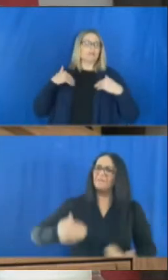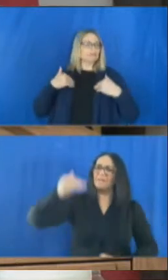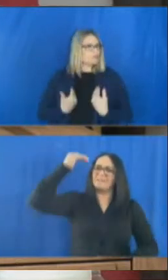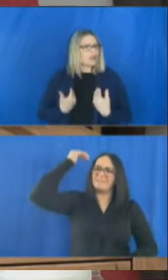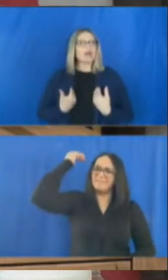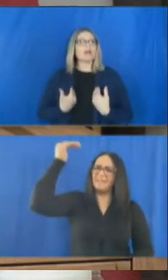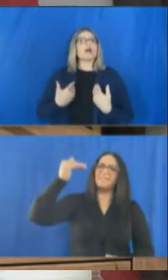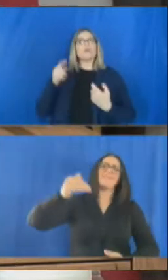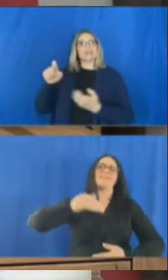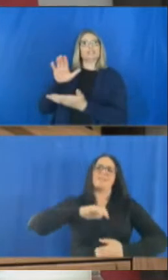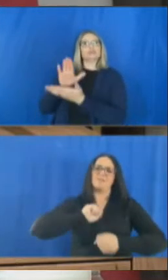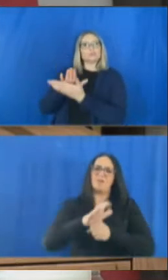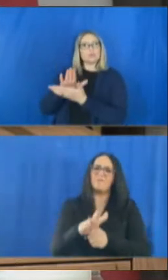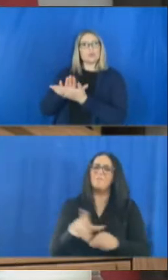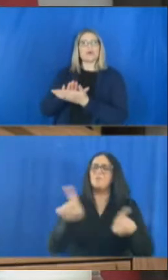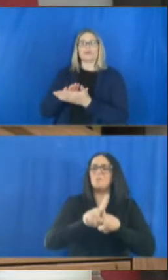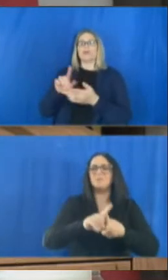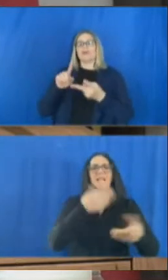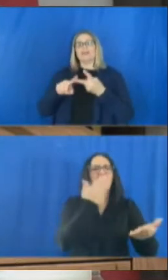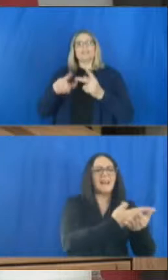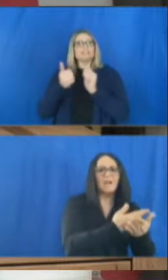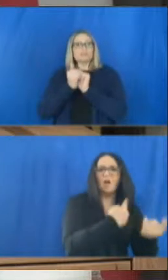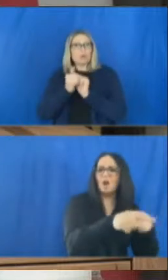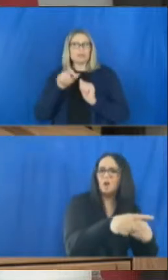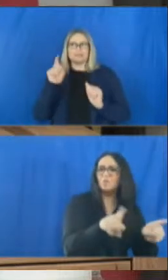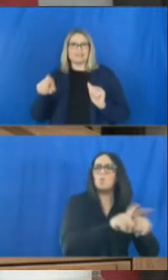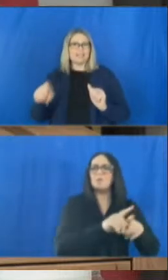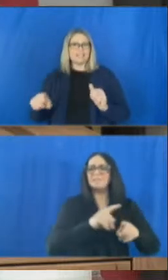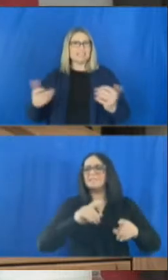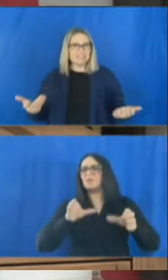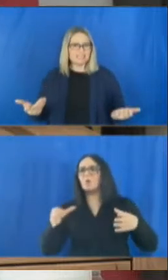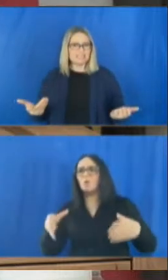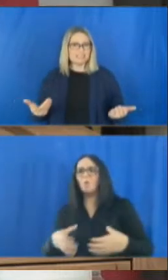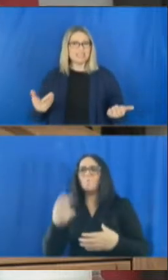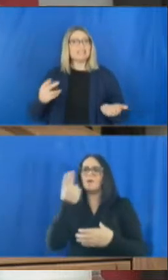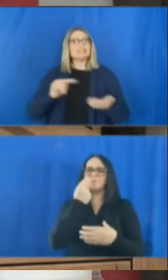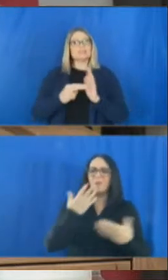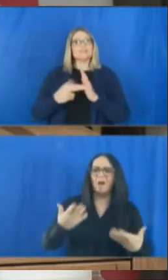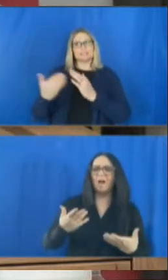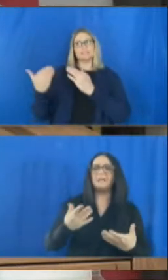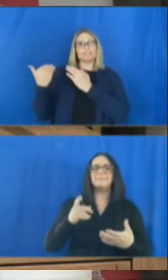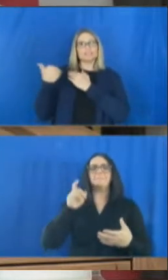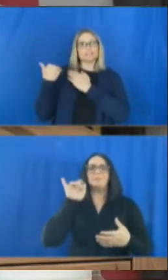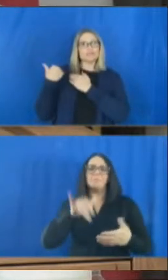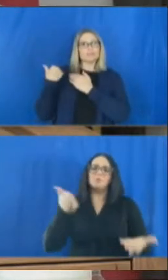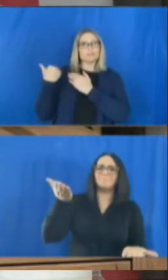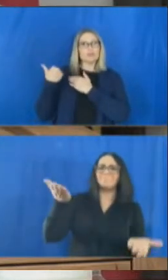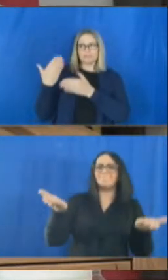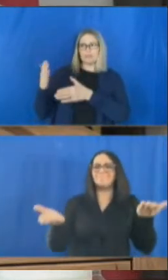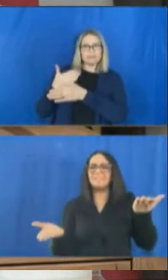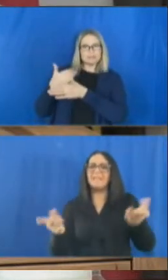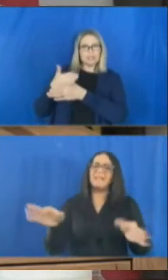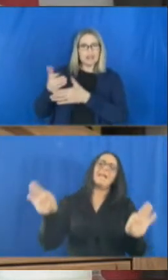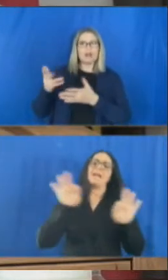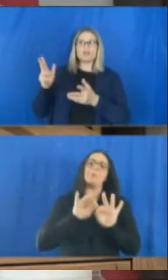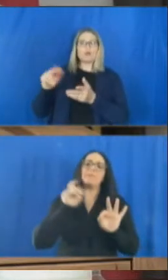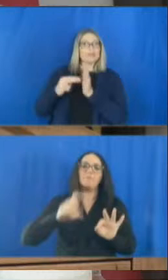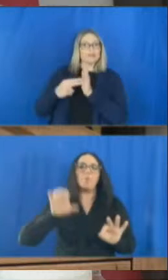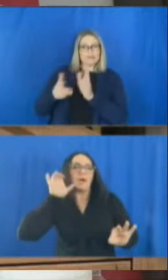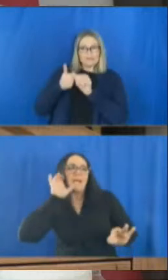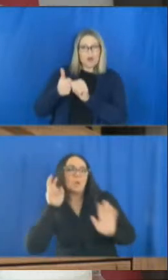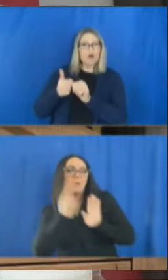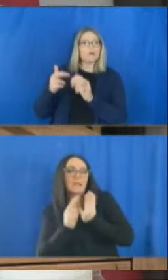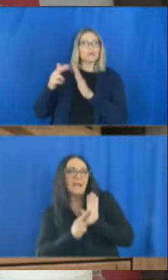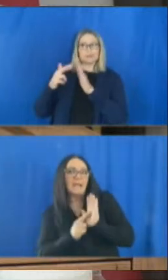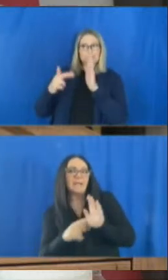then having a life that people will indeed say, okay, this is reasonable. I can continue to do my part. So it has